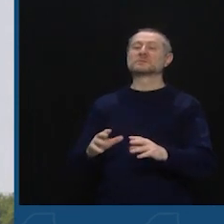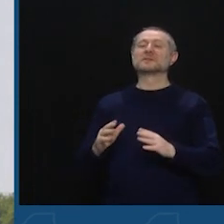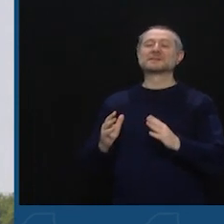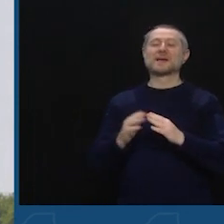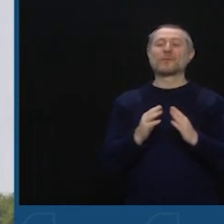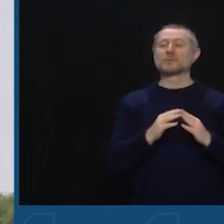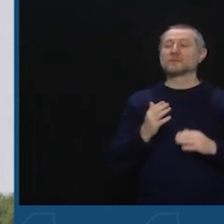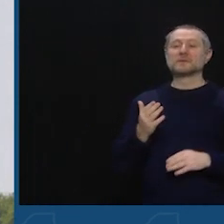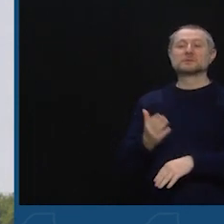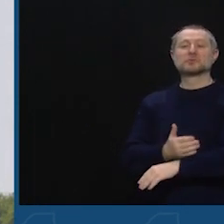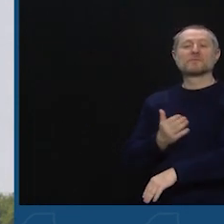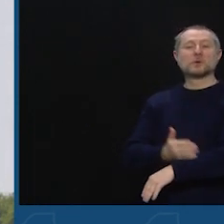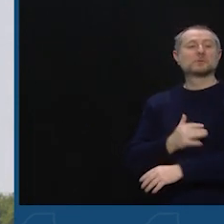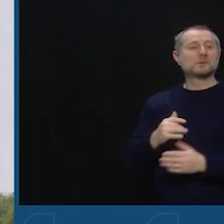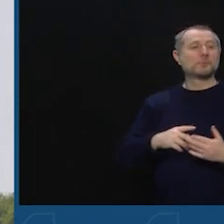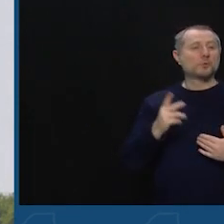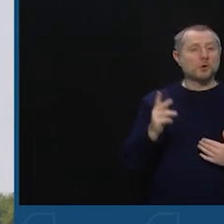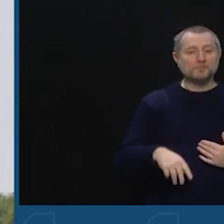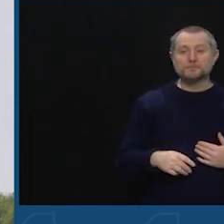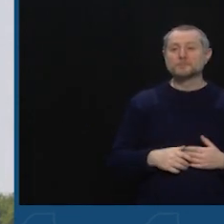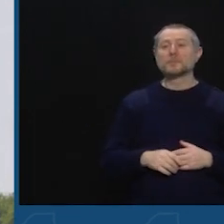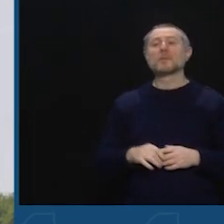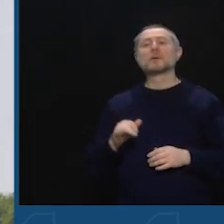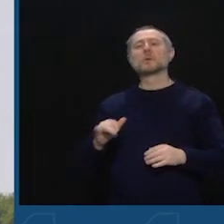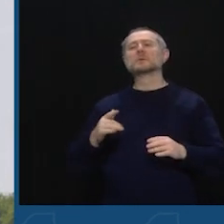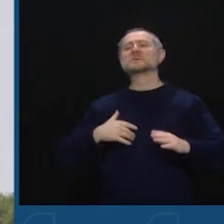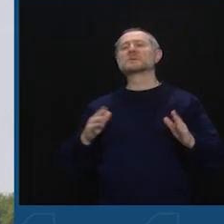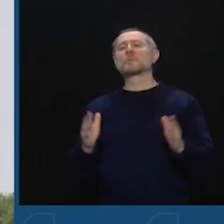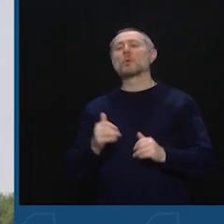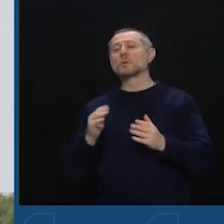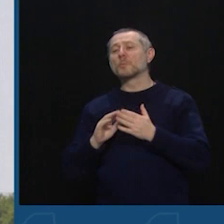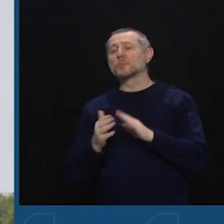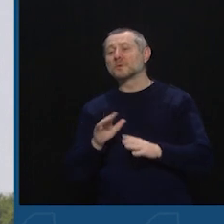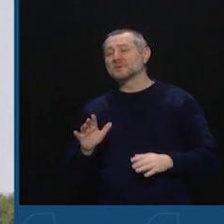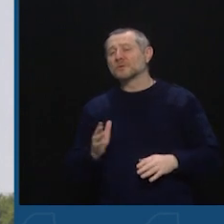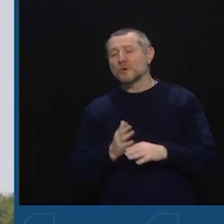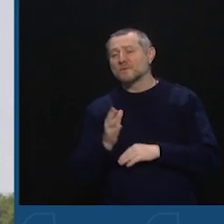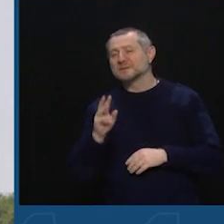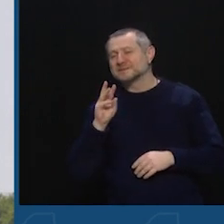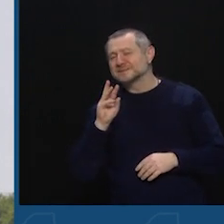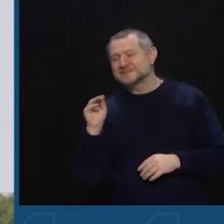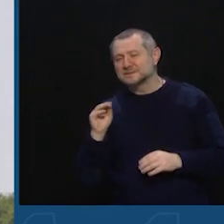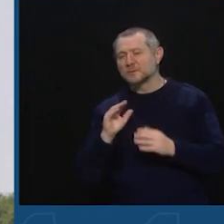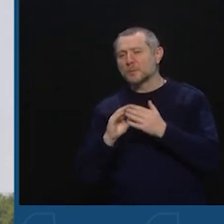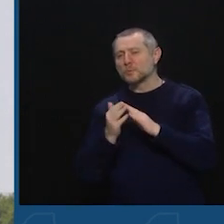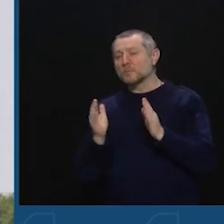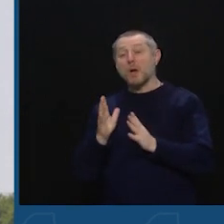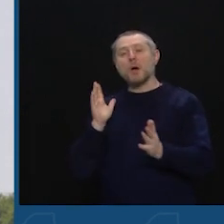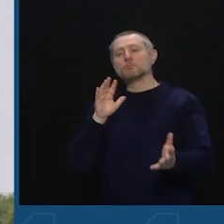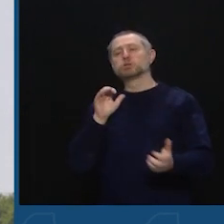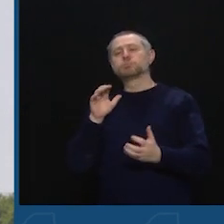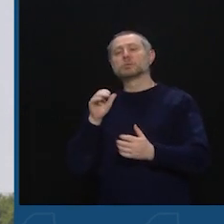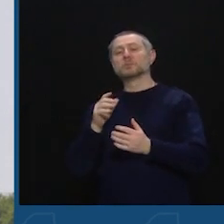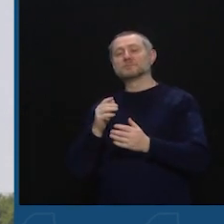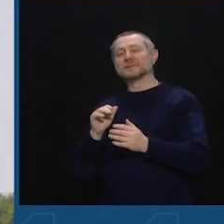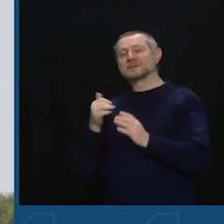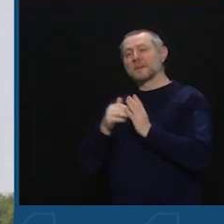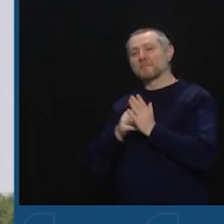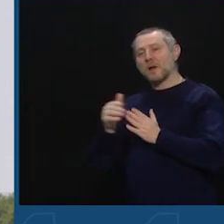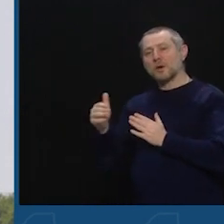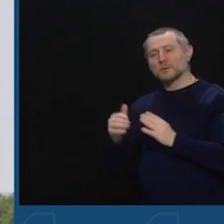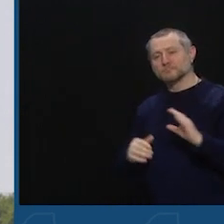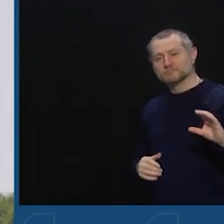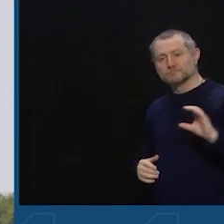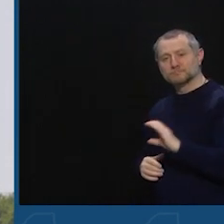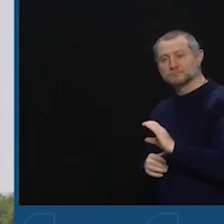I also have spent a lot of time in smaller communities. We have over 60 communities that have received the $10 million, and it is like going to the Oscars. This is the